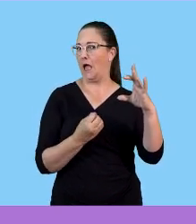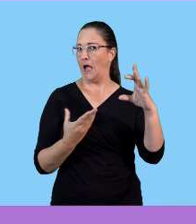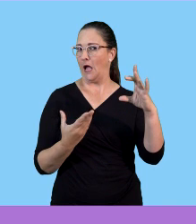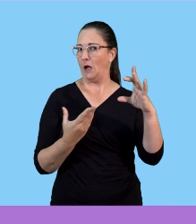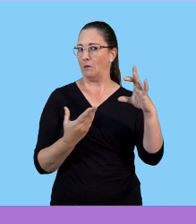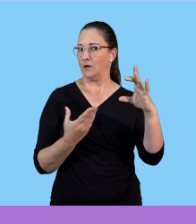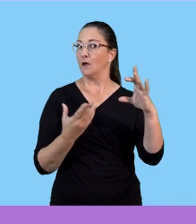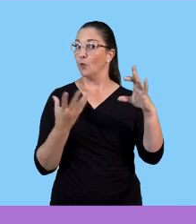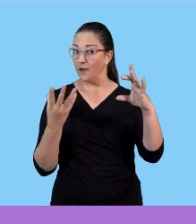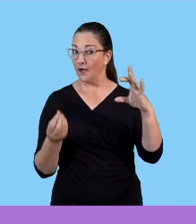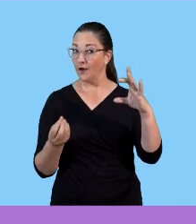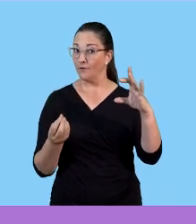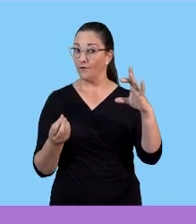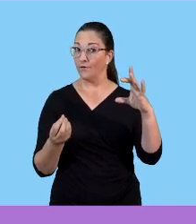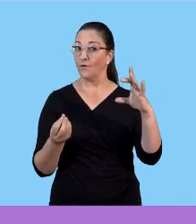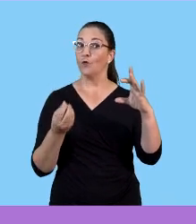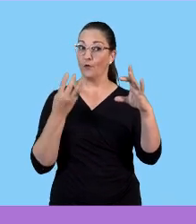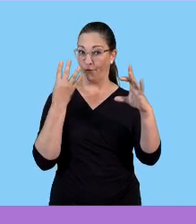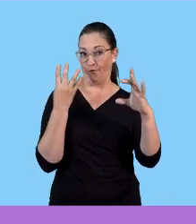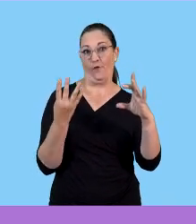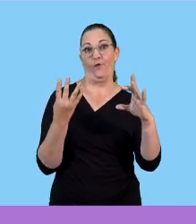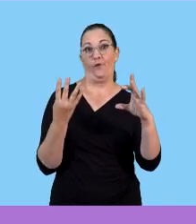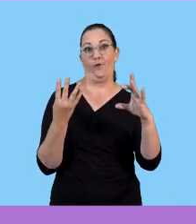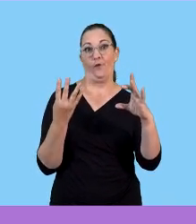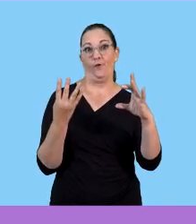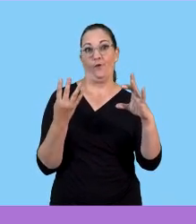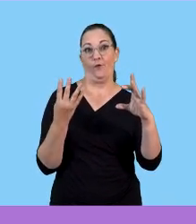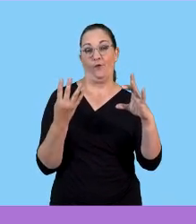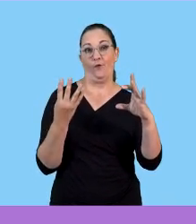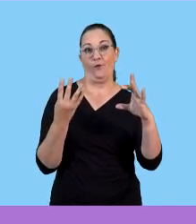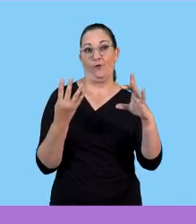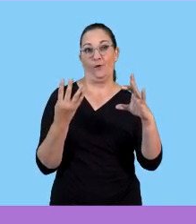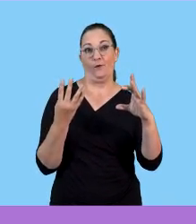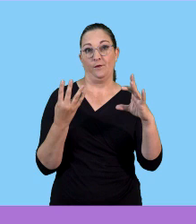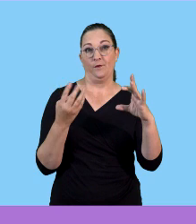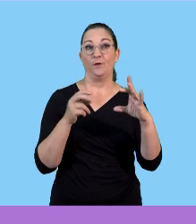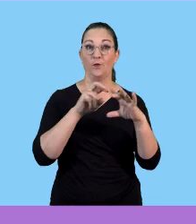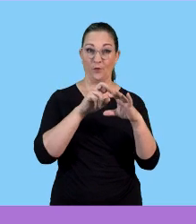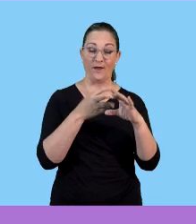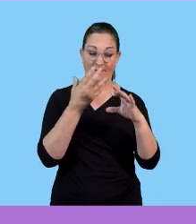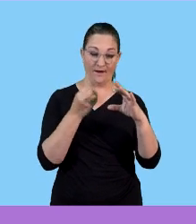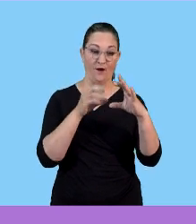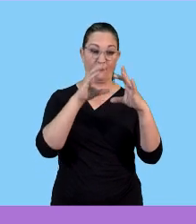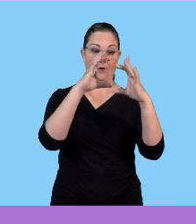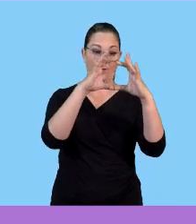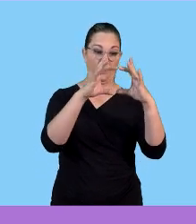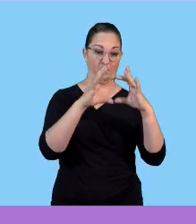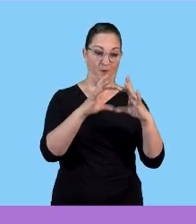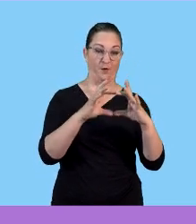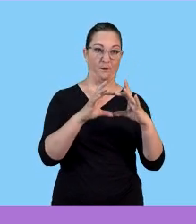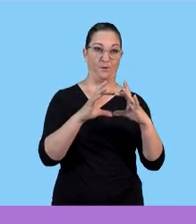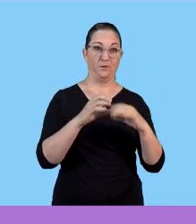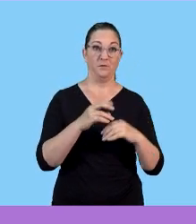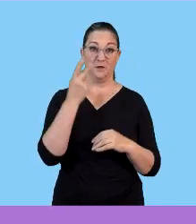many of these candles do we have? We have 4 candles. So we have 4 diameters in length that are next to each